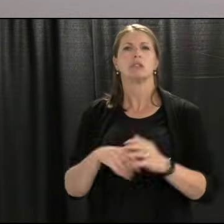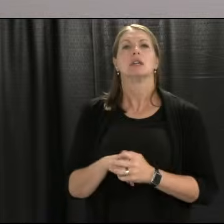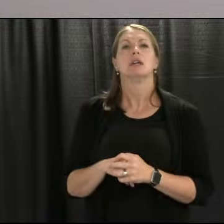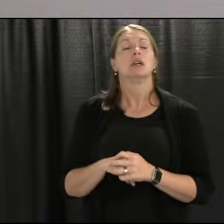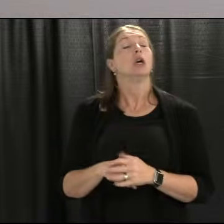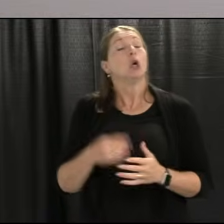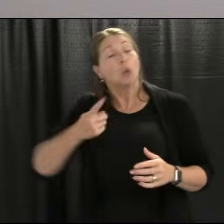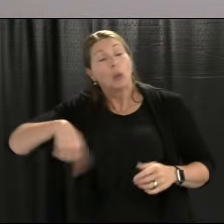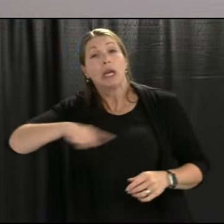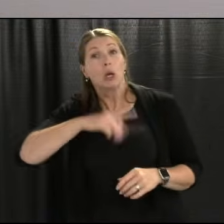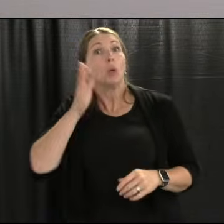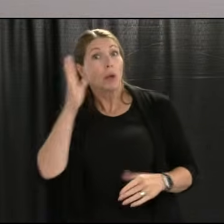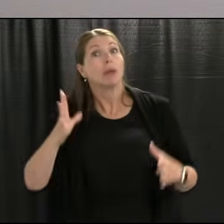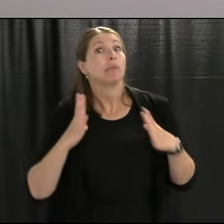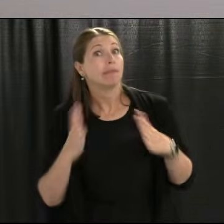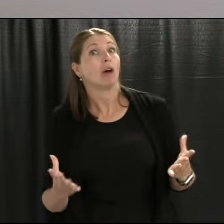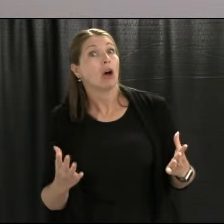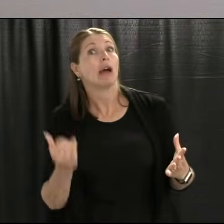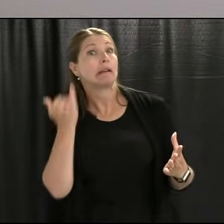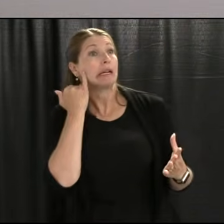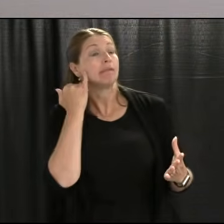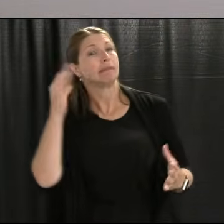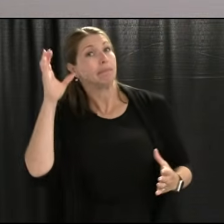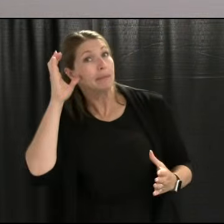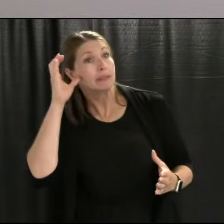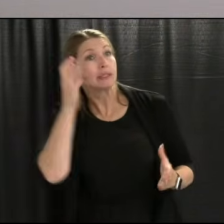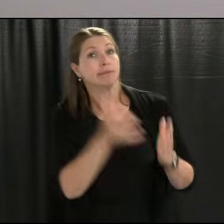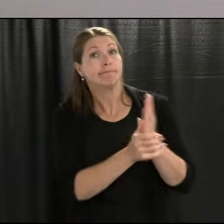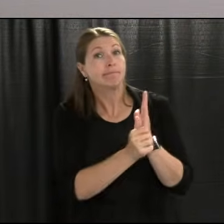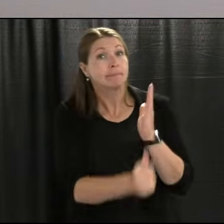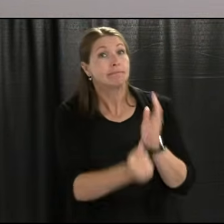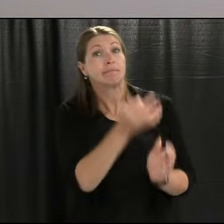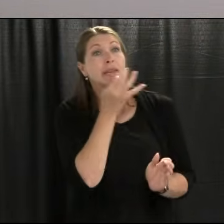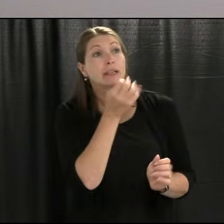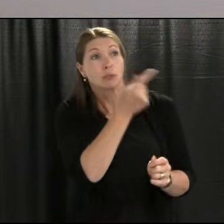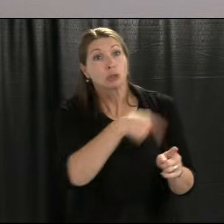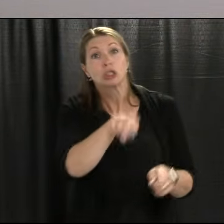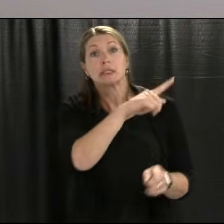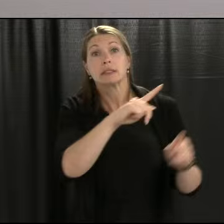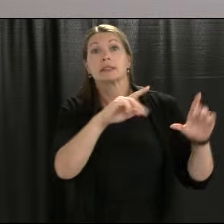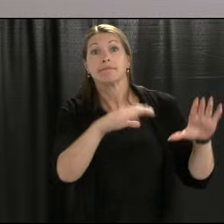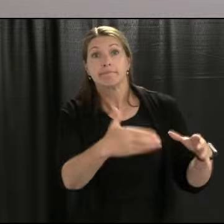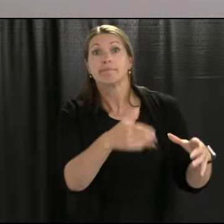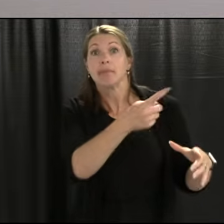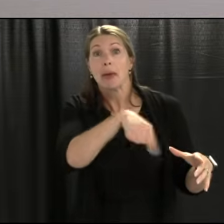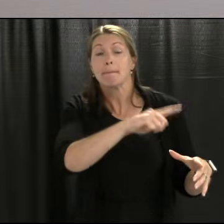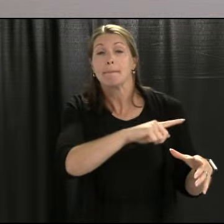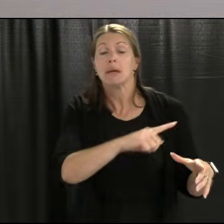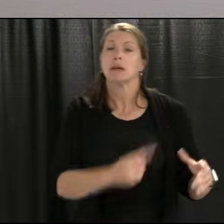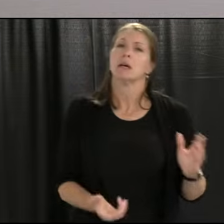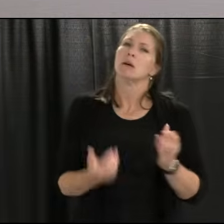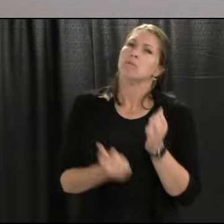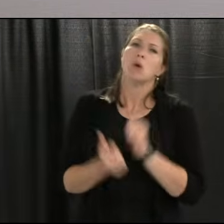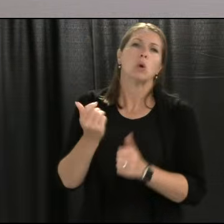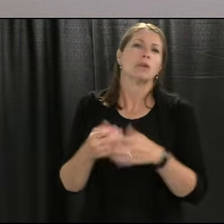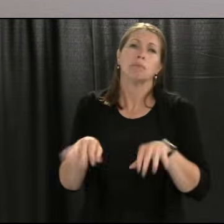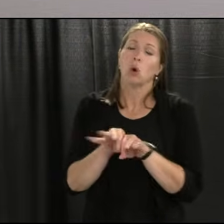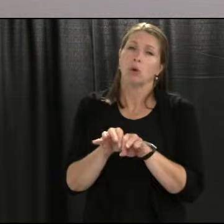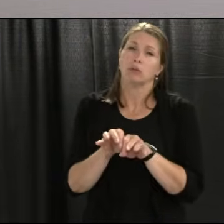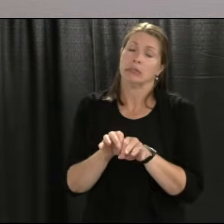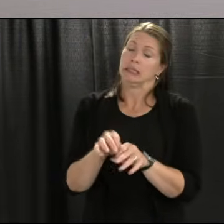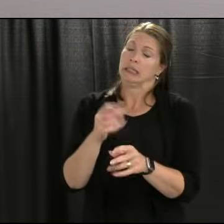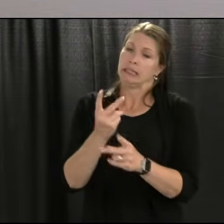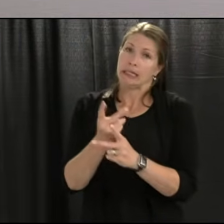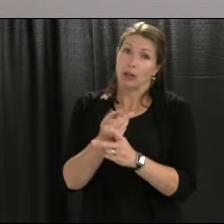long as we listen to the advice of the experts. And the most important thing, of course, is look after yourselves, look after your neighbours, and